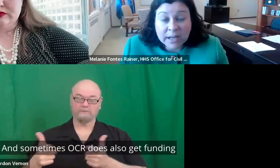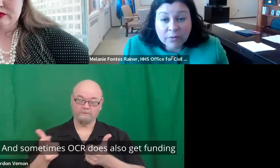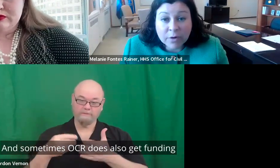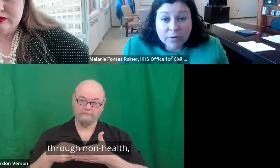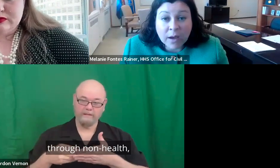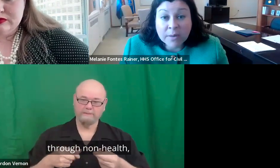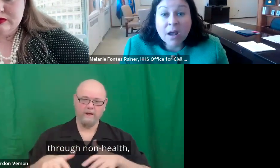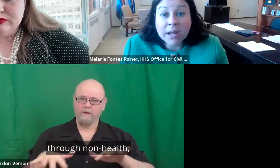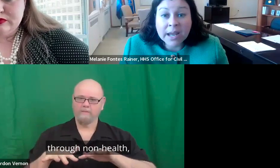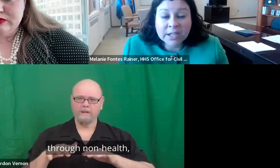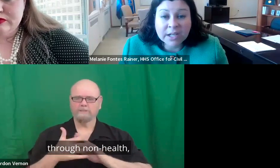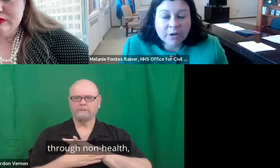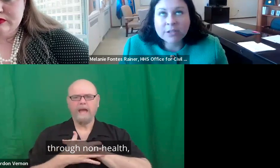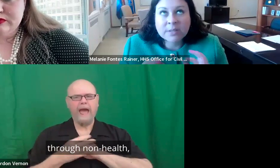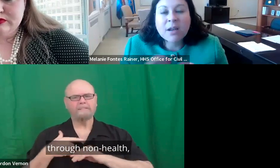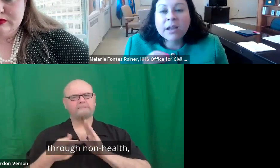get funding through